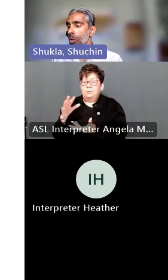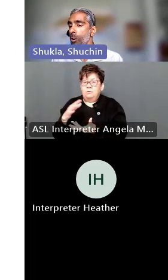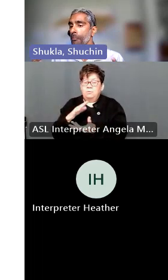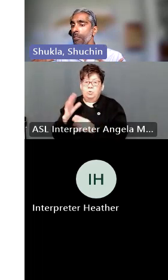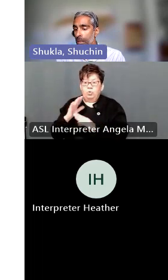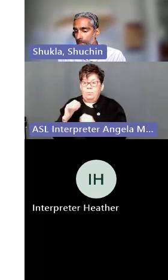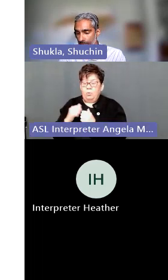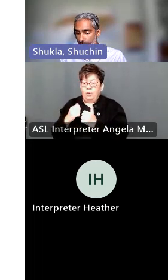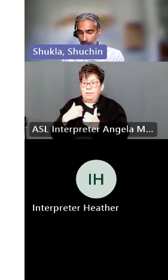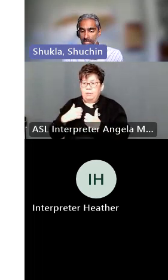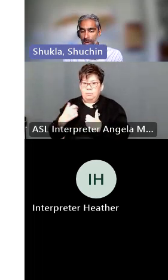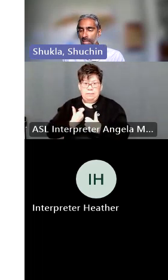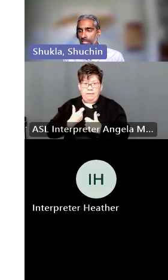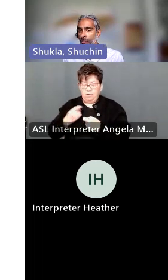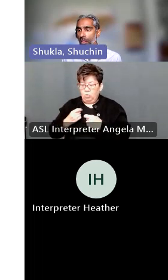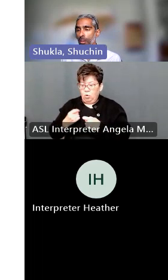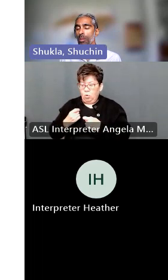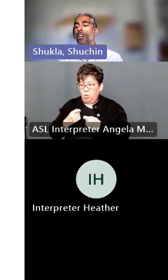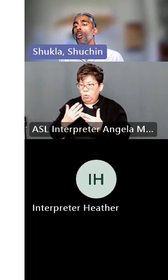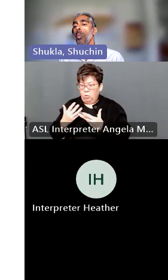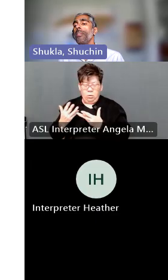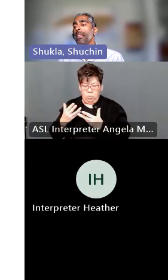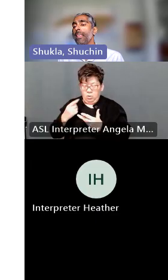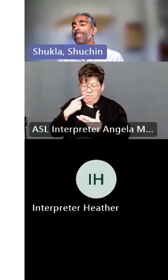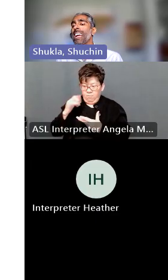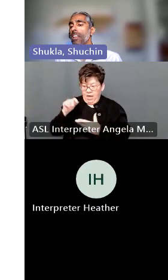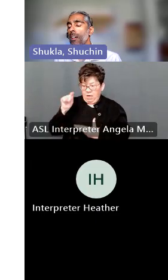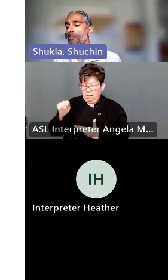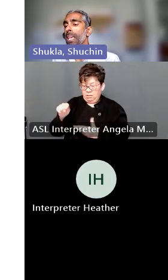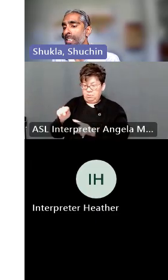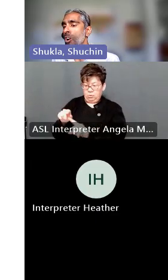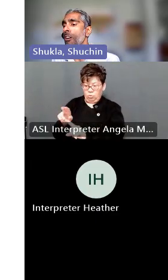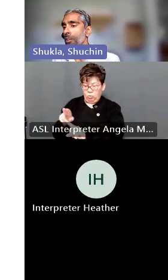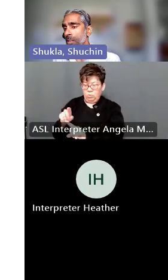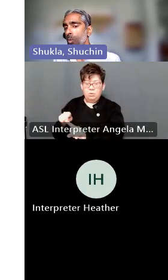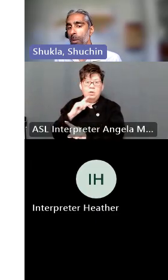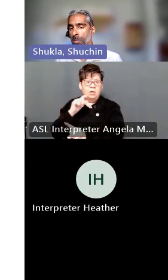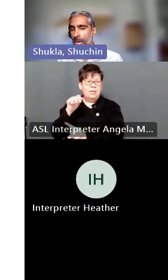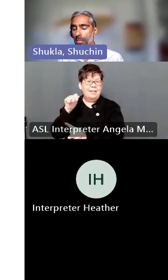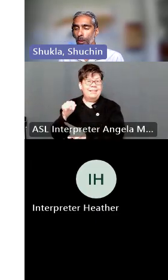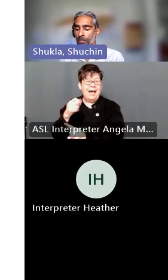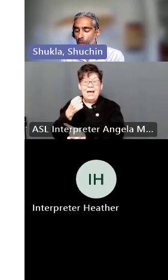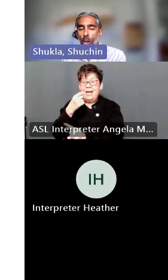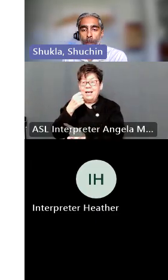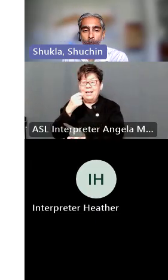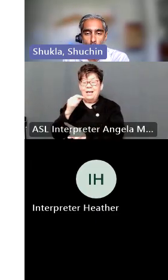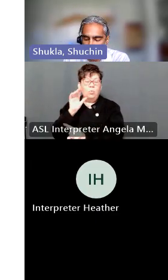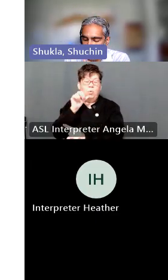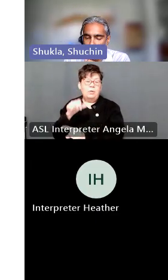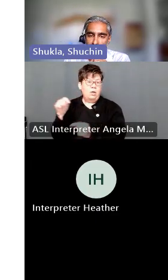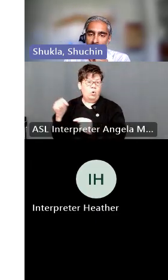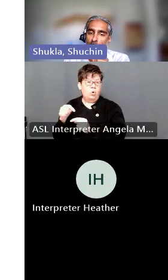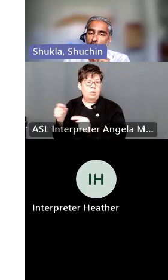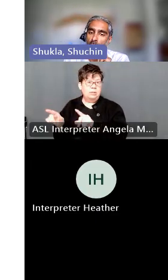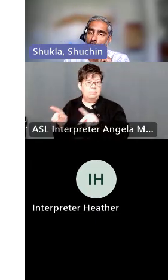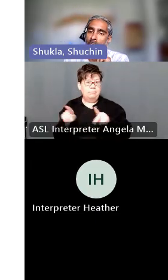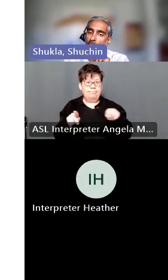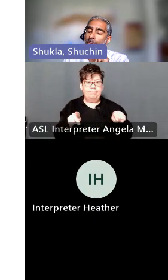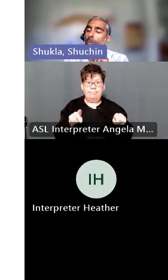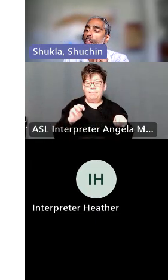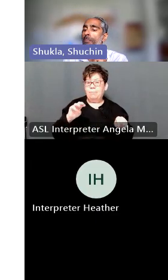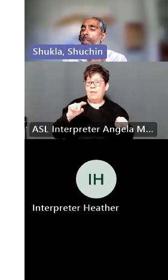with self-control over, something that's in front of you, well, then it's not going to be as harmful as it would be with methadone. Both medications